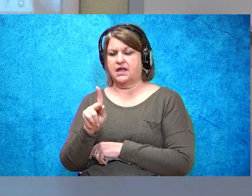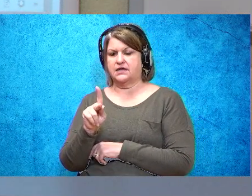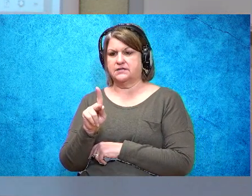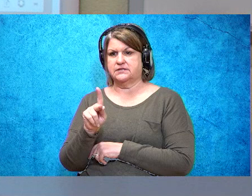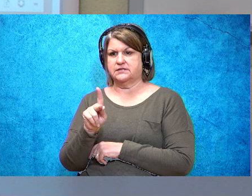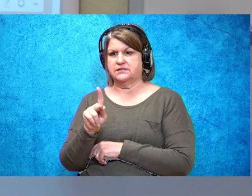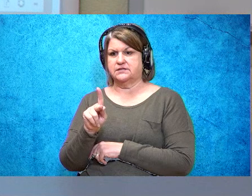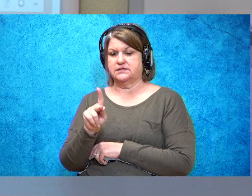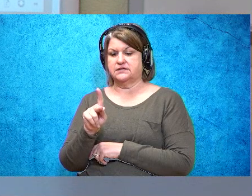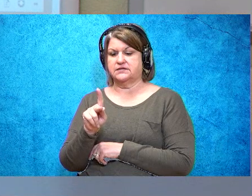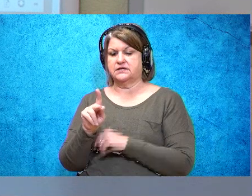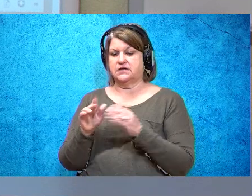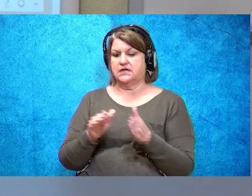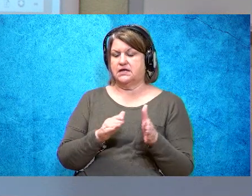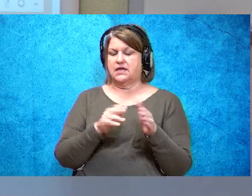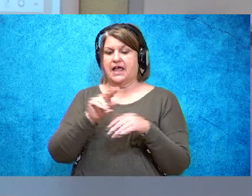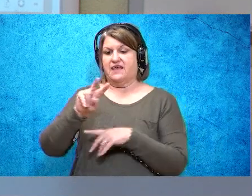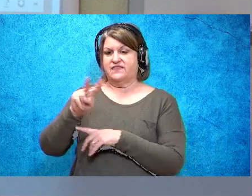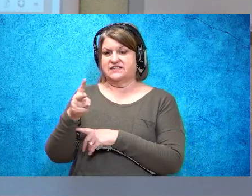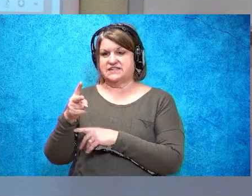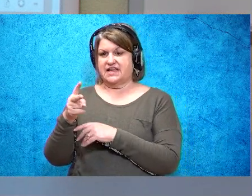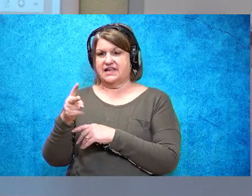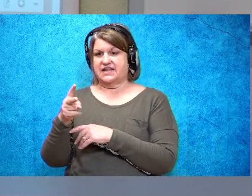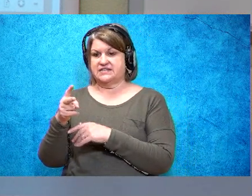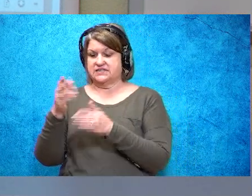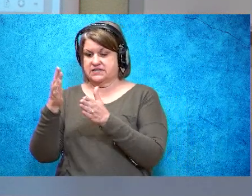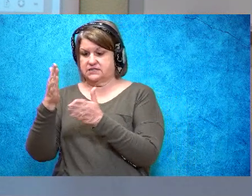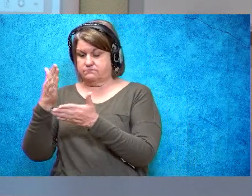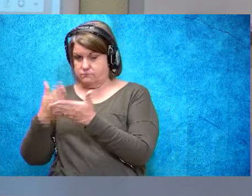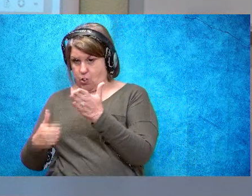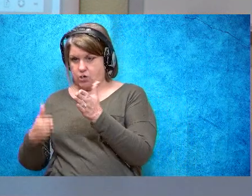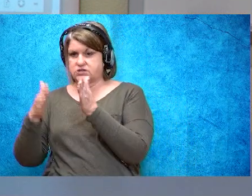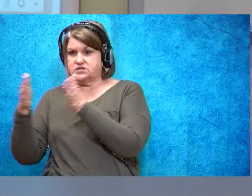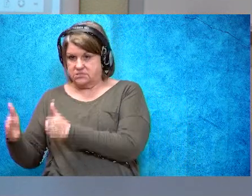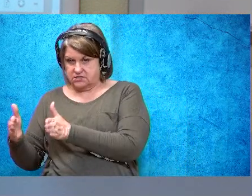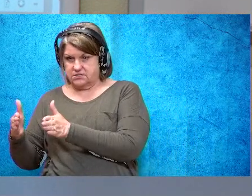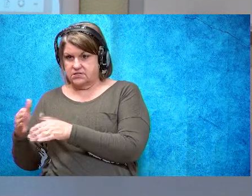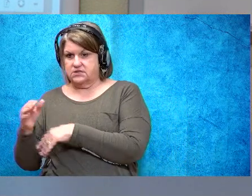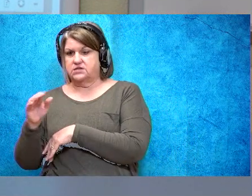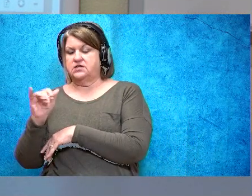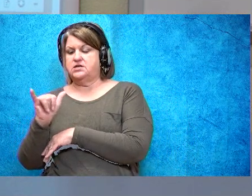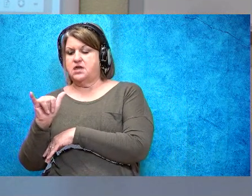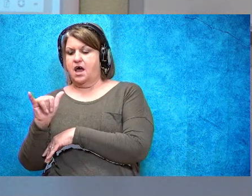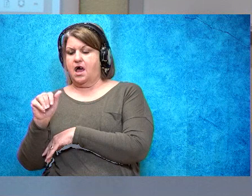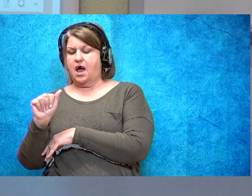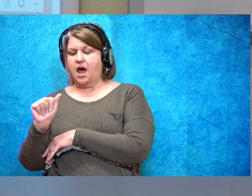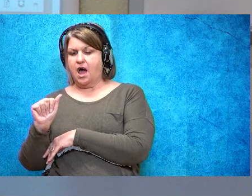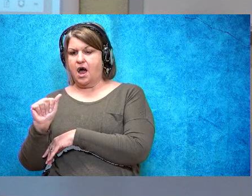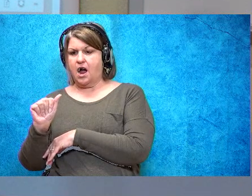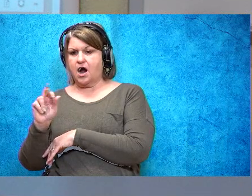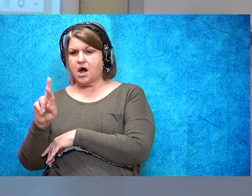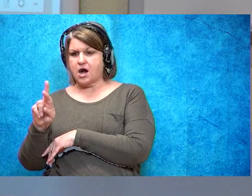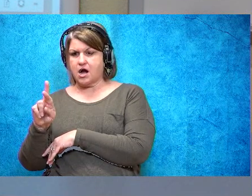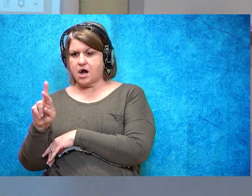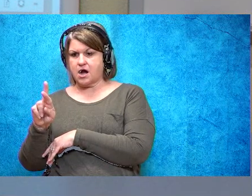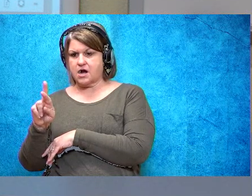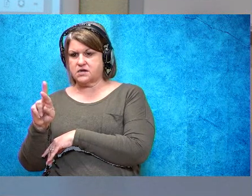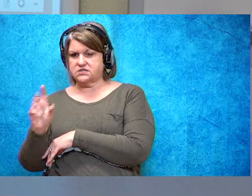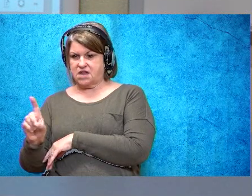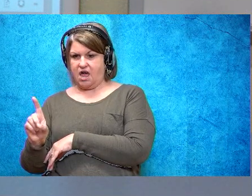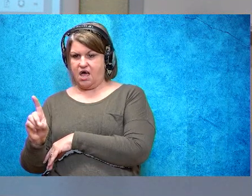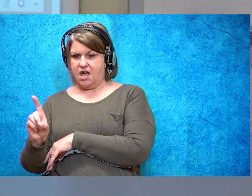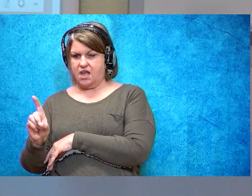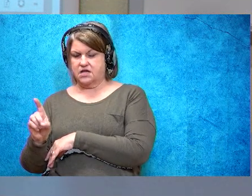And our second syllable is yard. Say the sounds you hear in yard. Y, R,